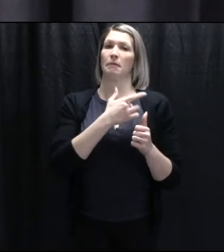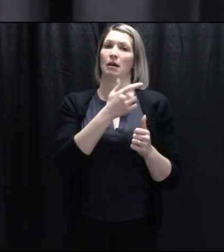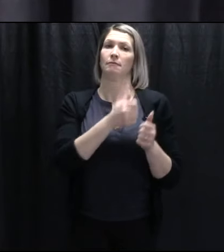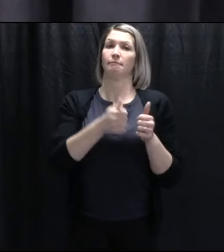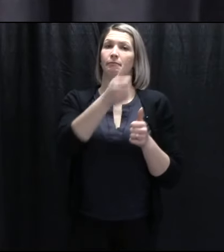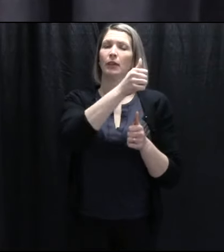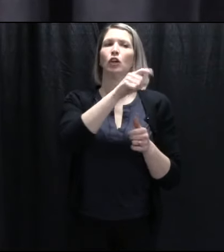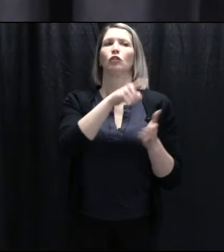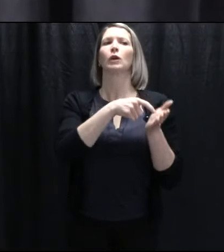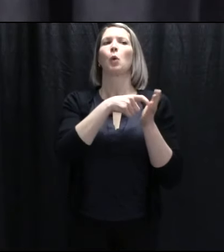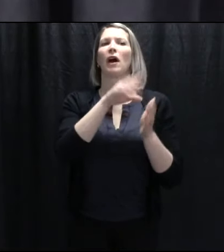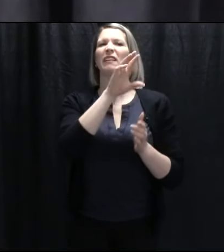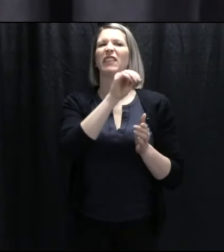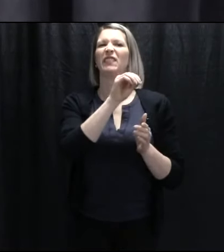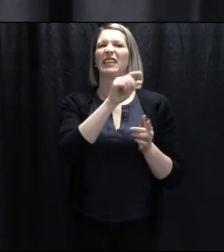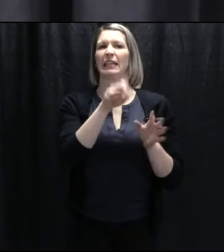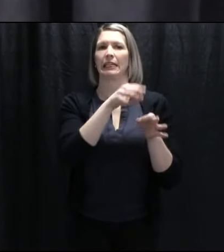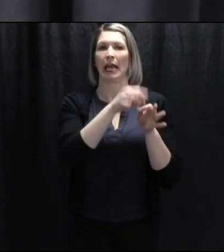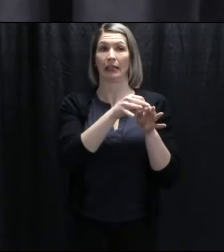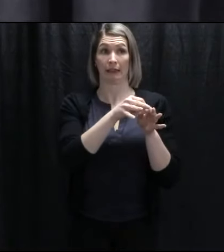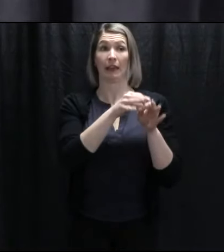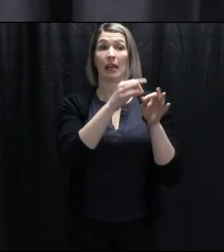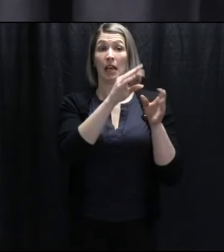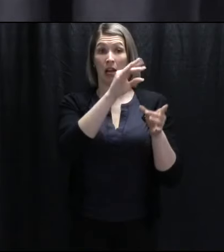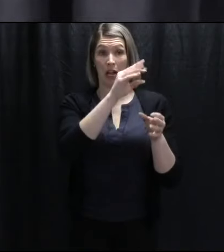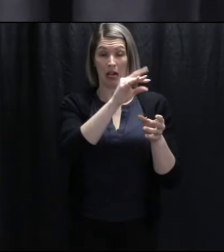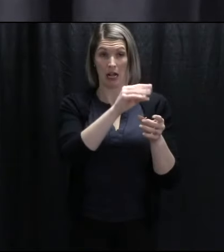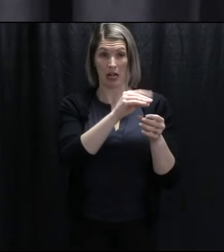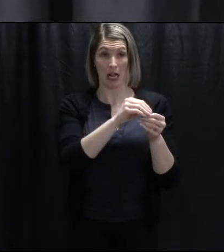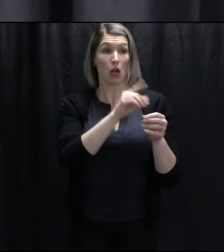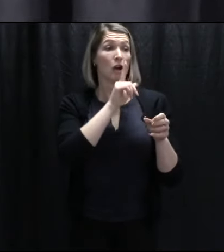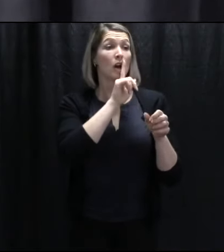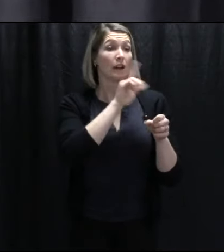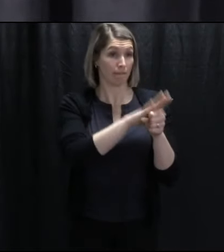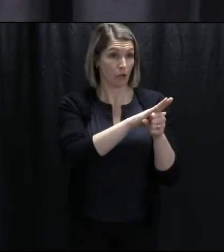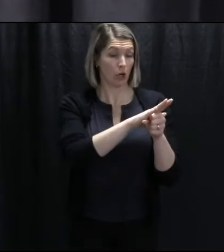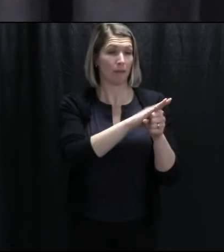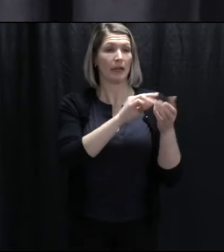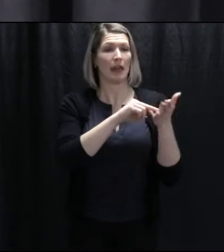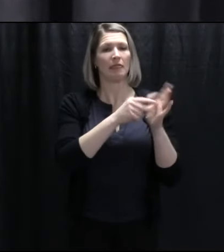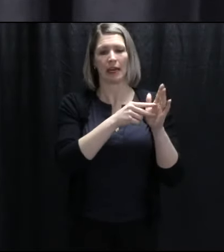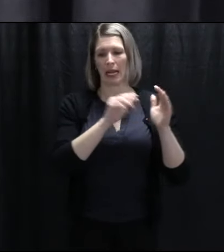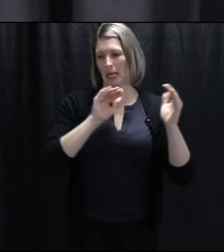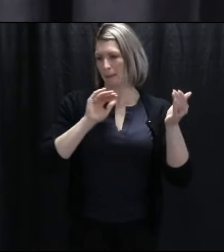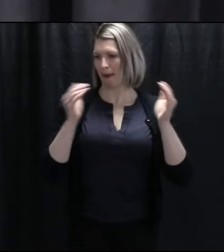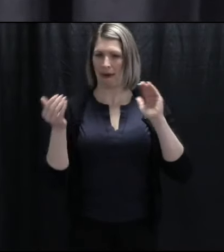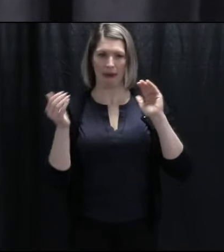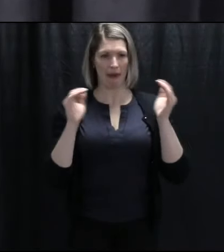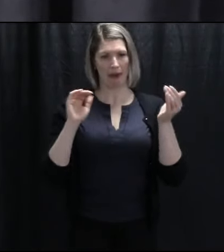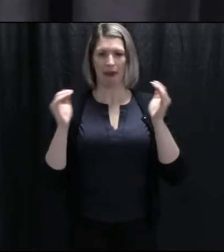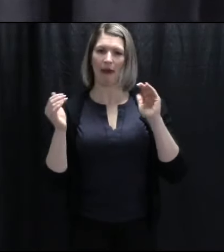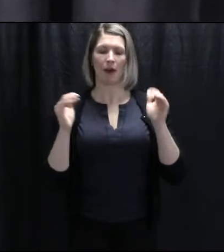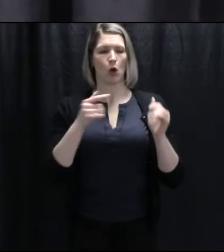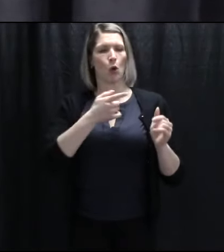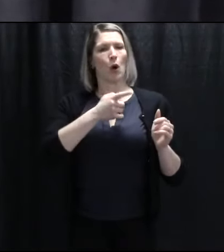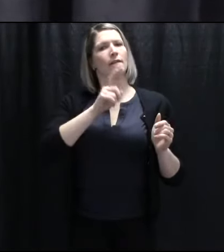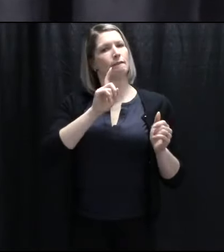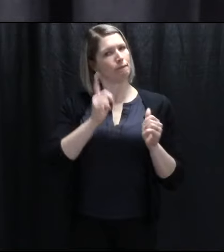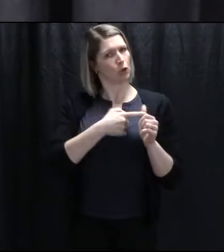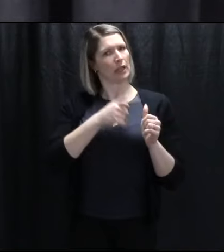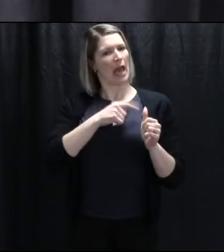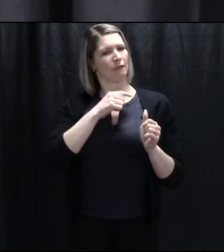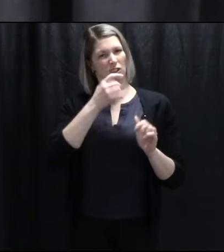and compared. Once those have been done, we are in the position where our test is validated and we know it works. So we've passed